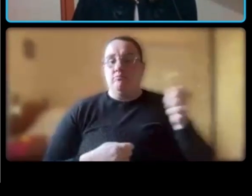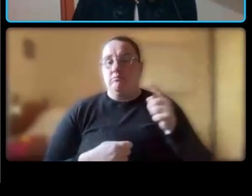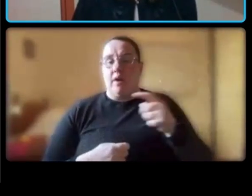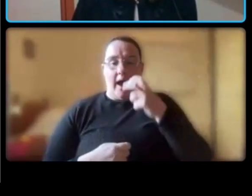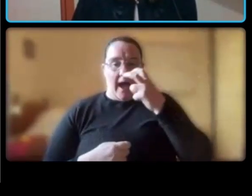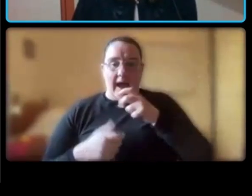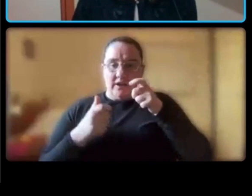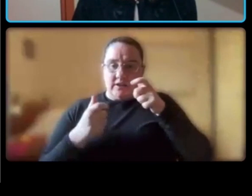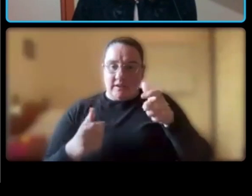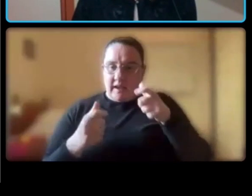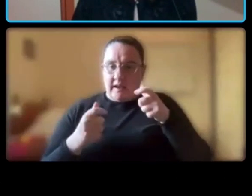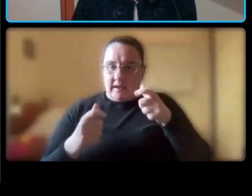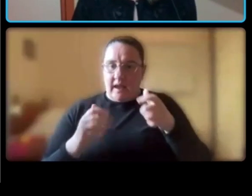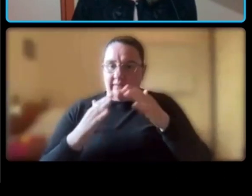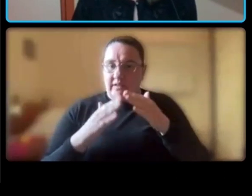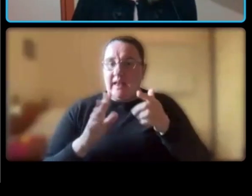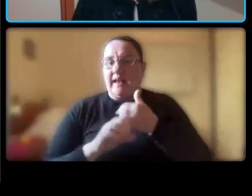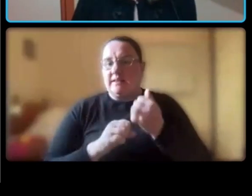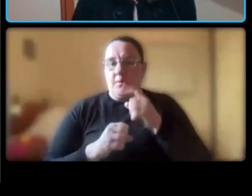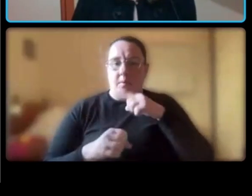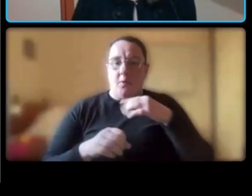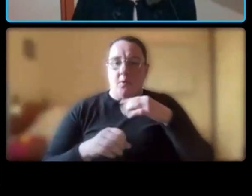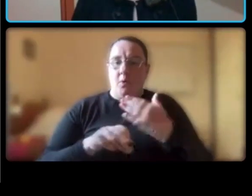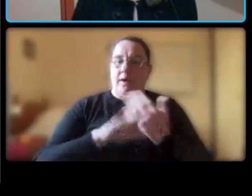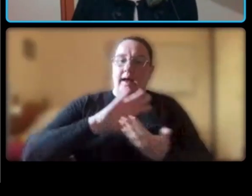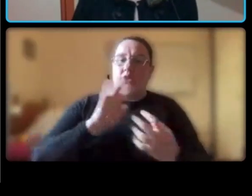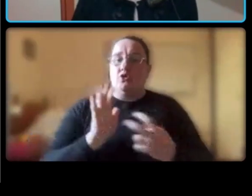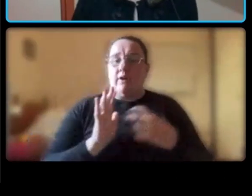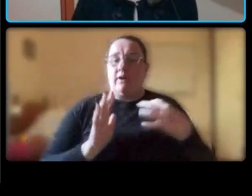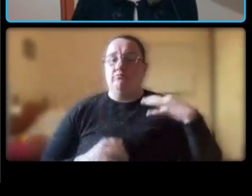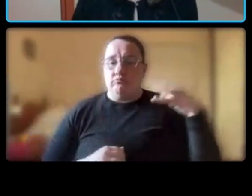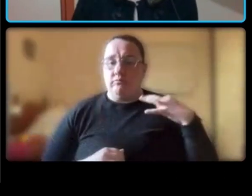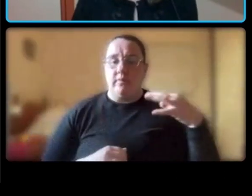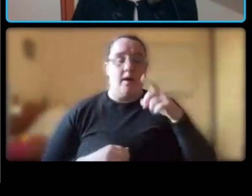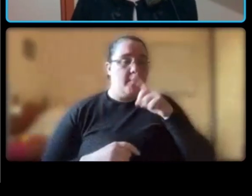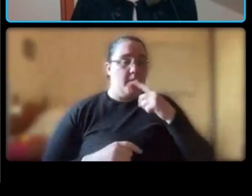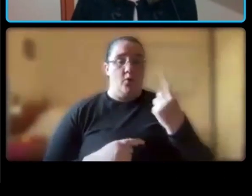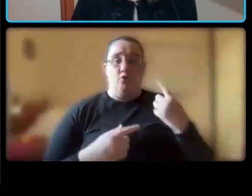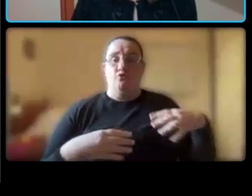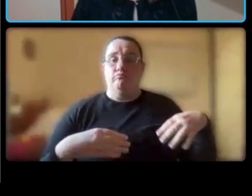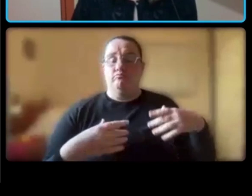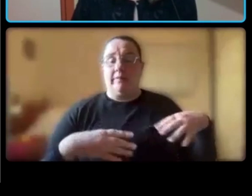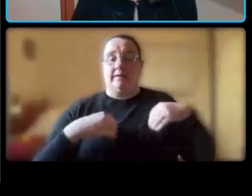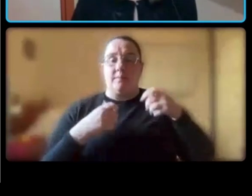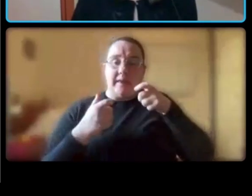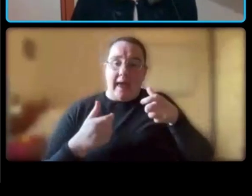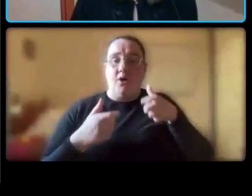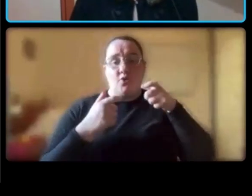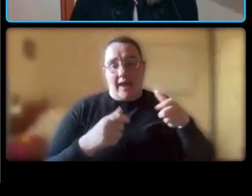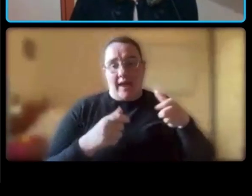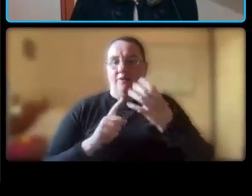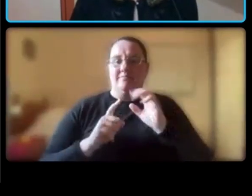volunteers, recipients of care and people who are close to them, such as carers, family members and